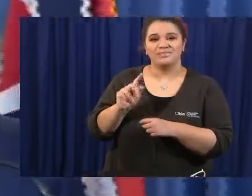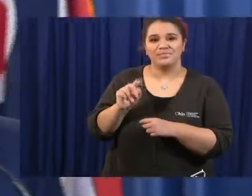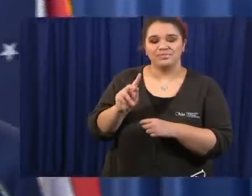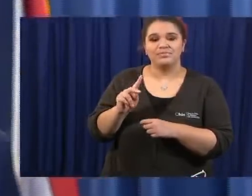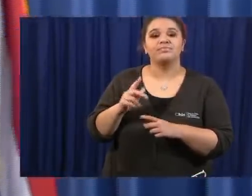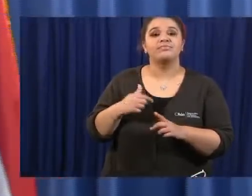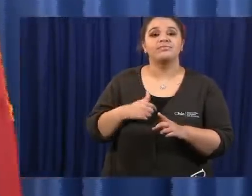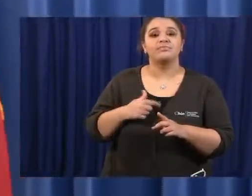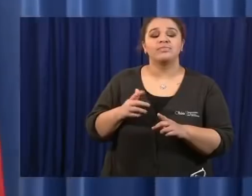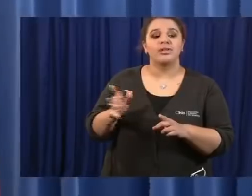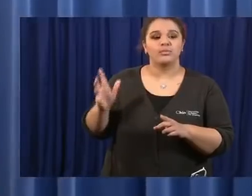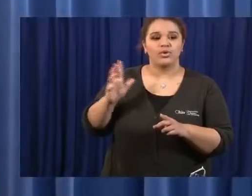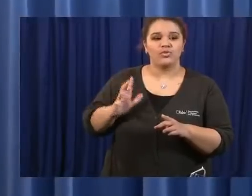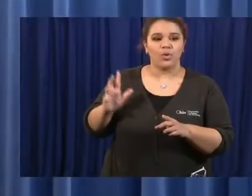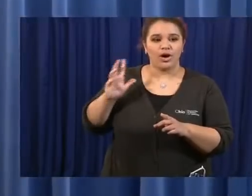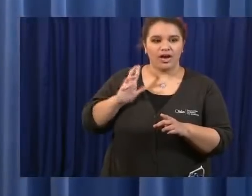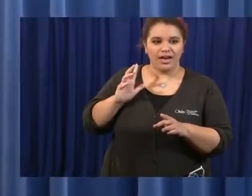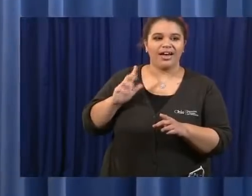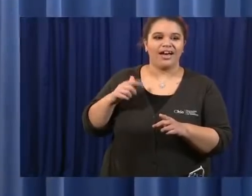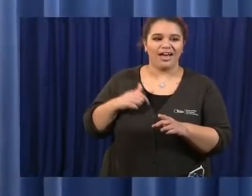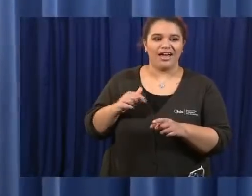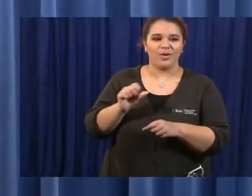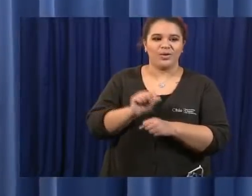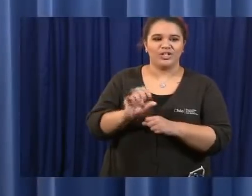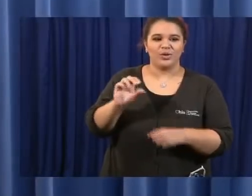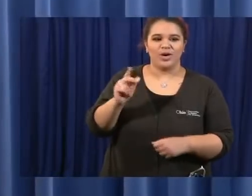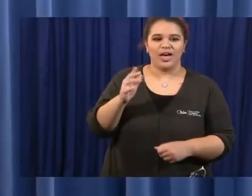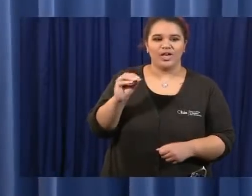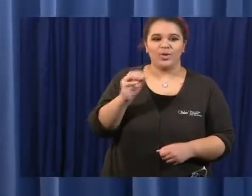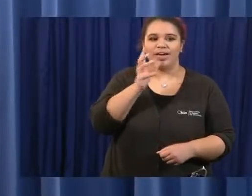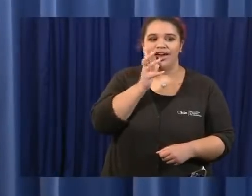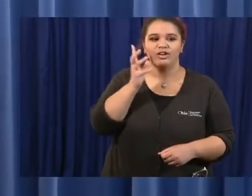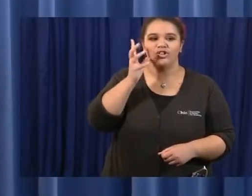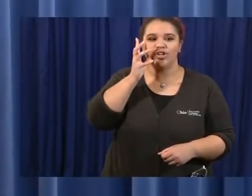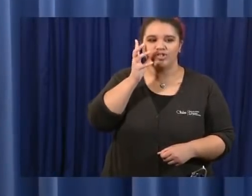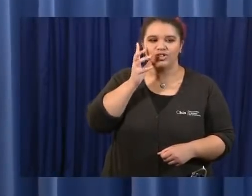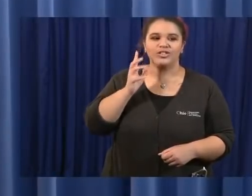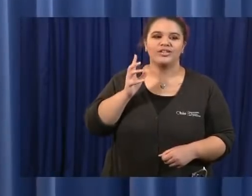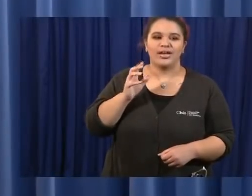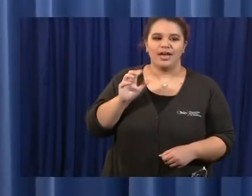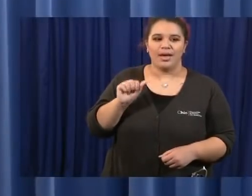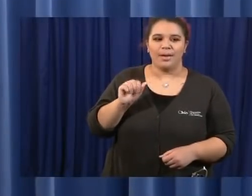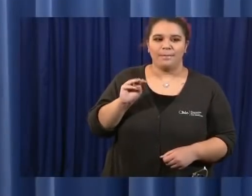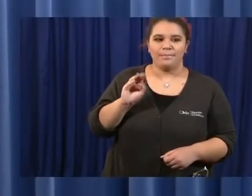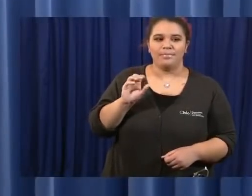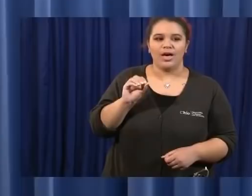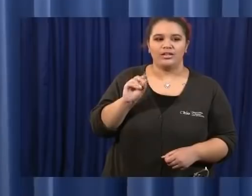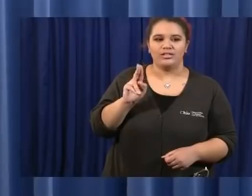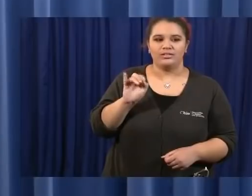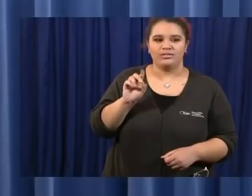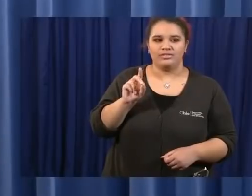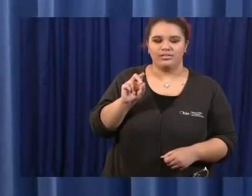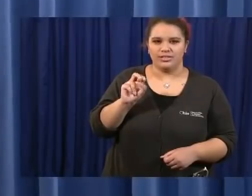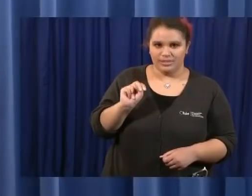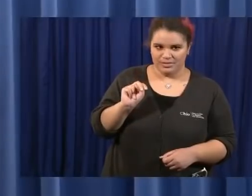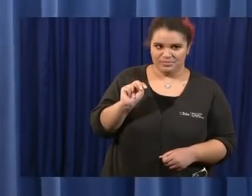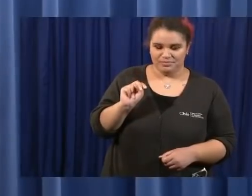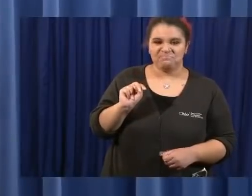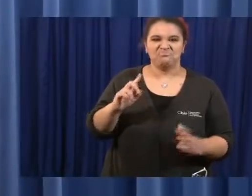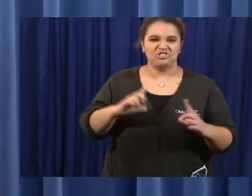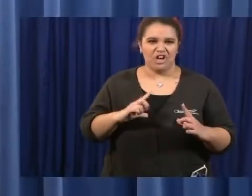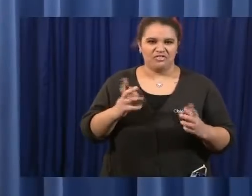Migrant Agricultural Ombudsman Monitor Advocate for the Ohio Department of Job and Family Services. My question are to you, for you,